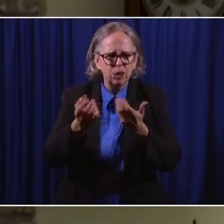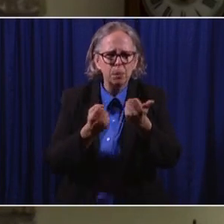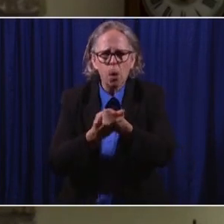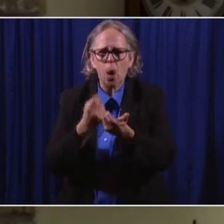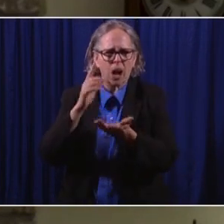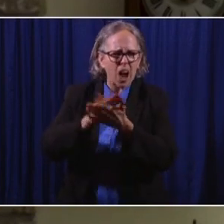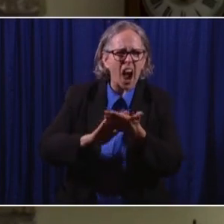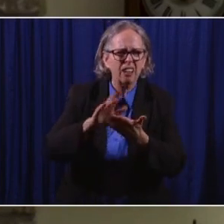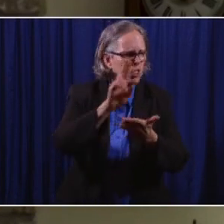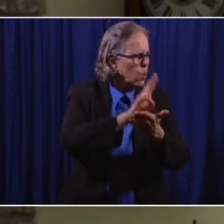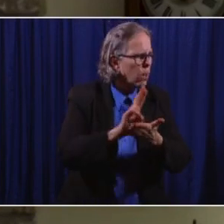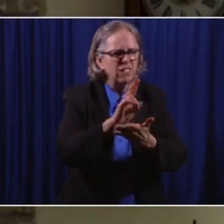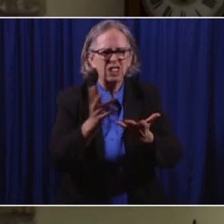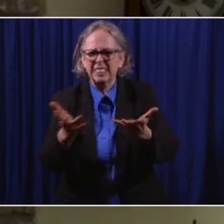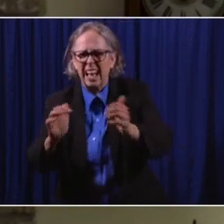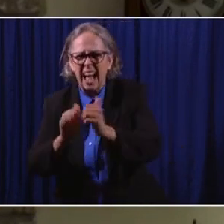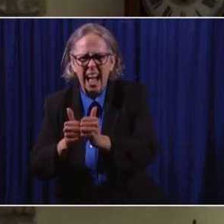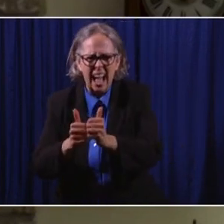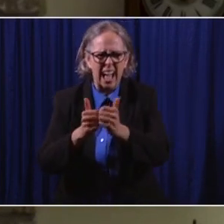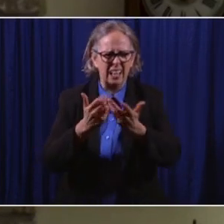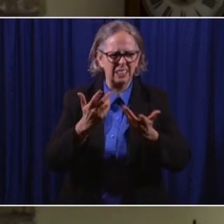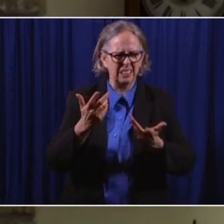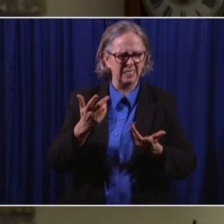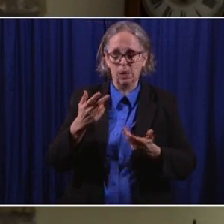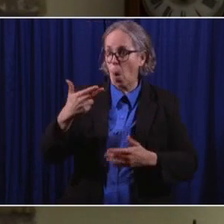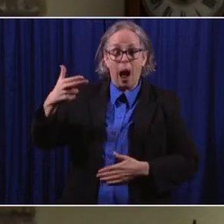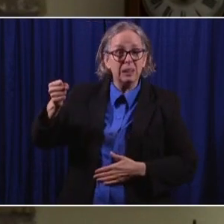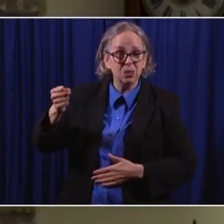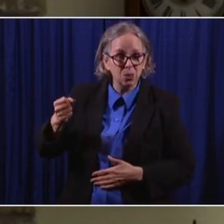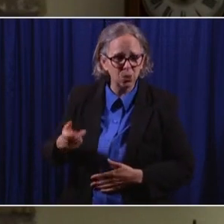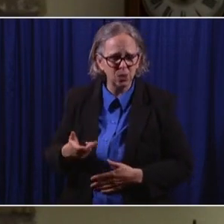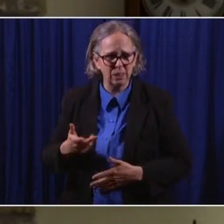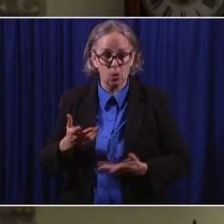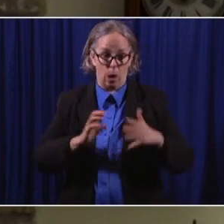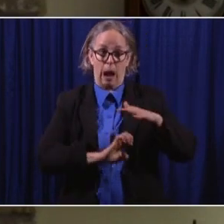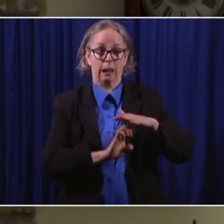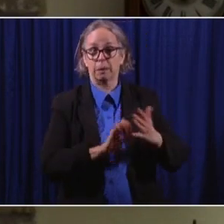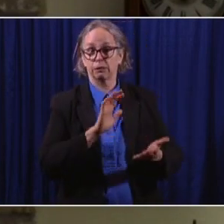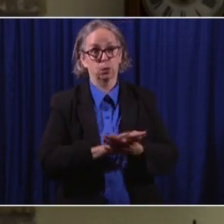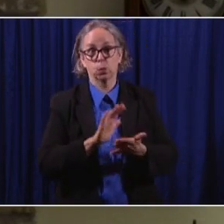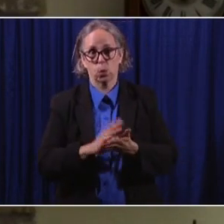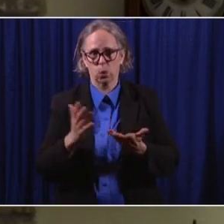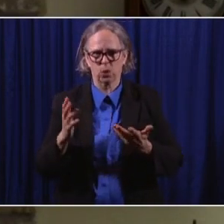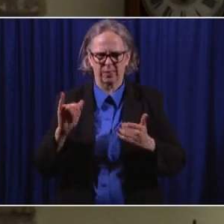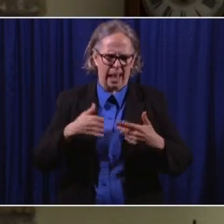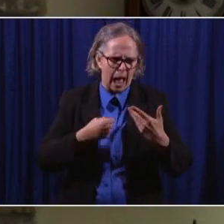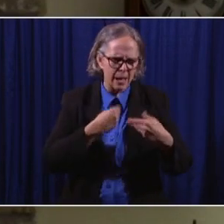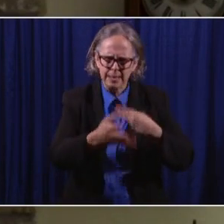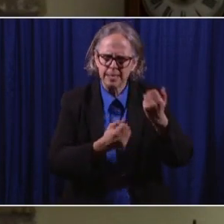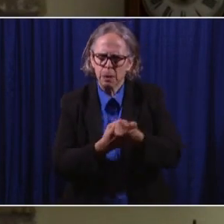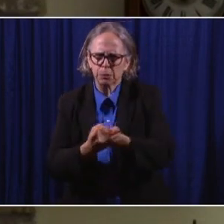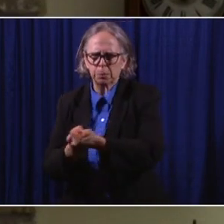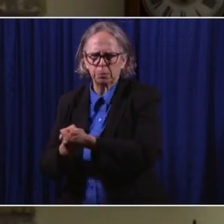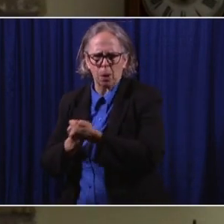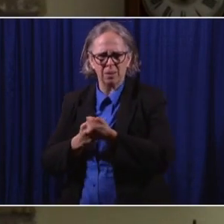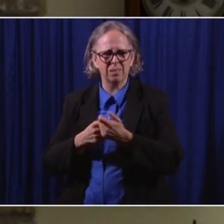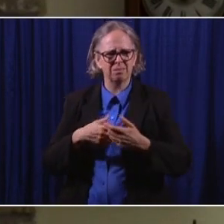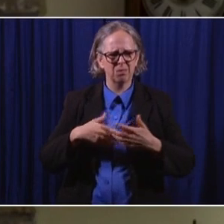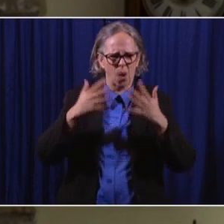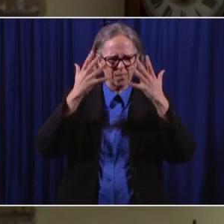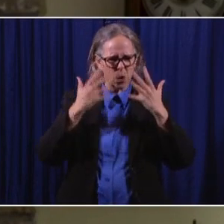our high schools, our grade schools. I mean, fortunately, our K through 12 schools have